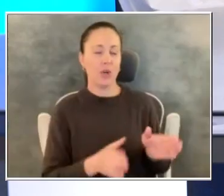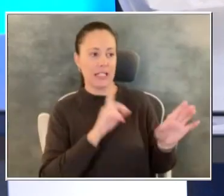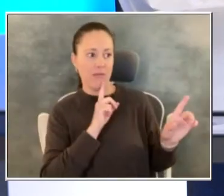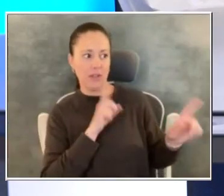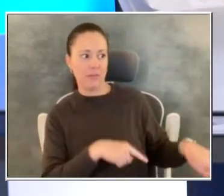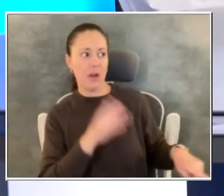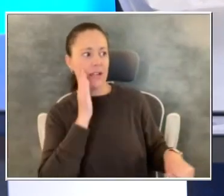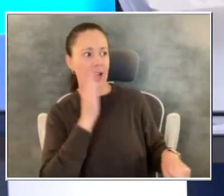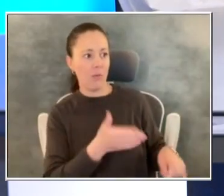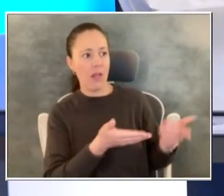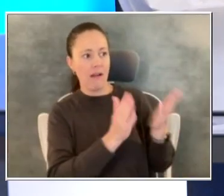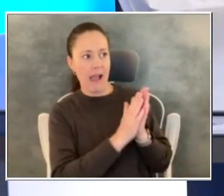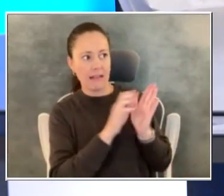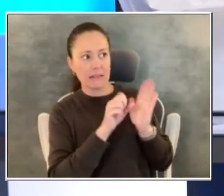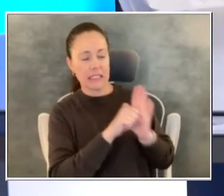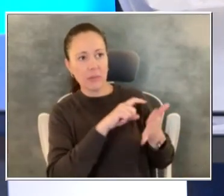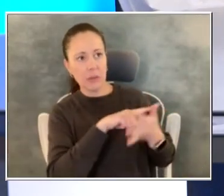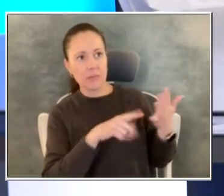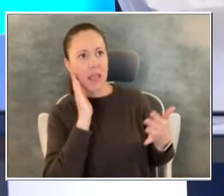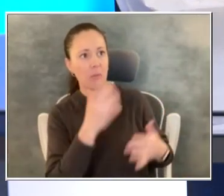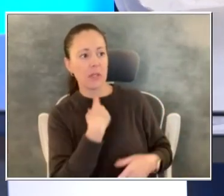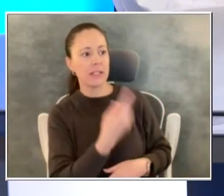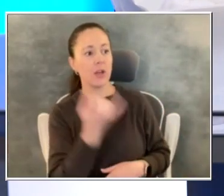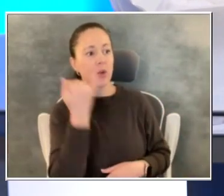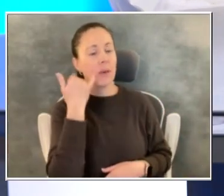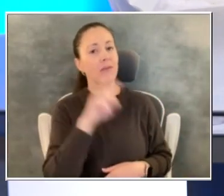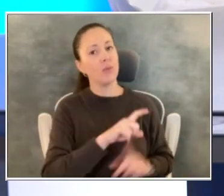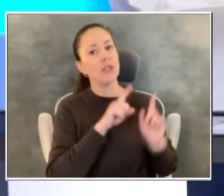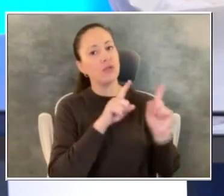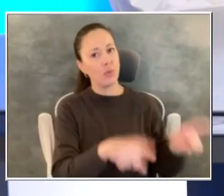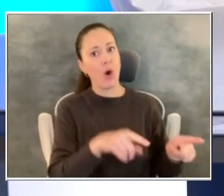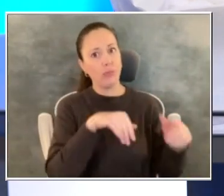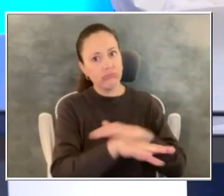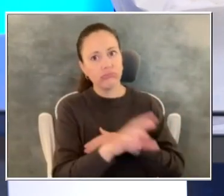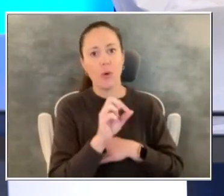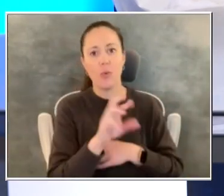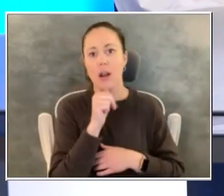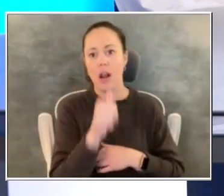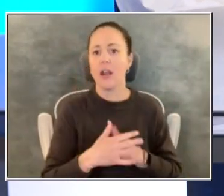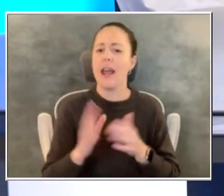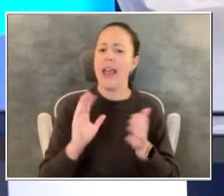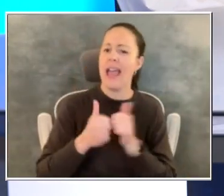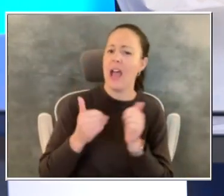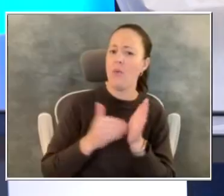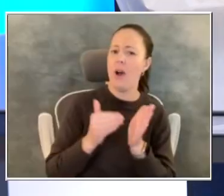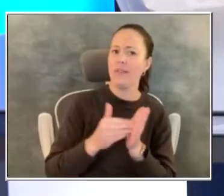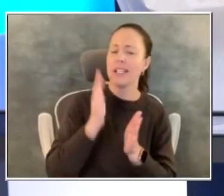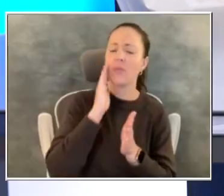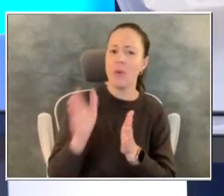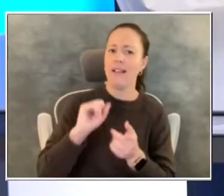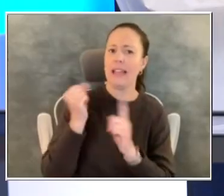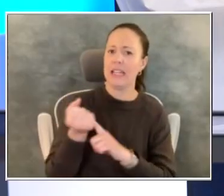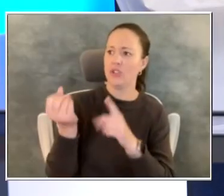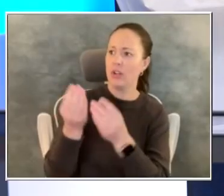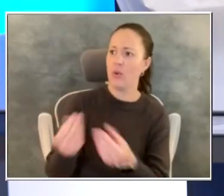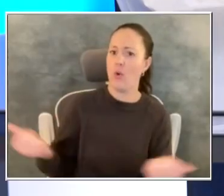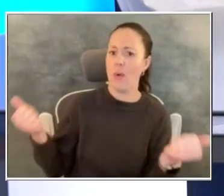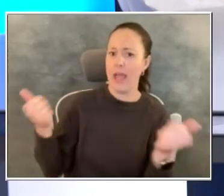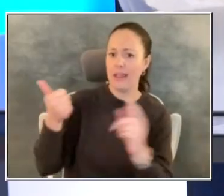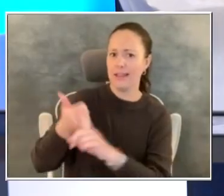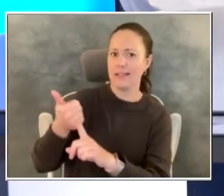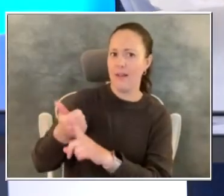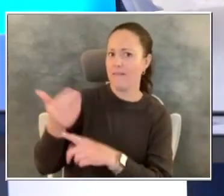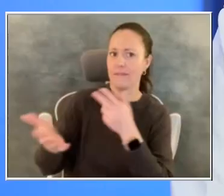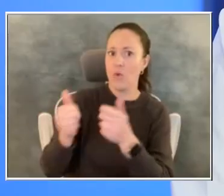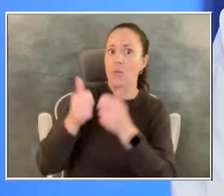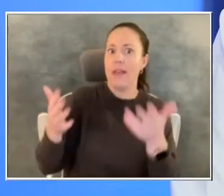in. Yeah. How often would something like this go away on its own? How often would holiday heart go away on its own?